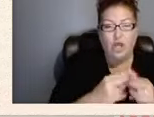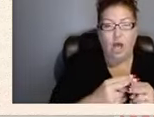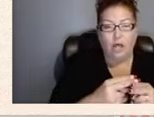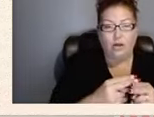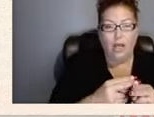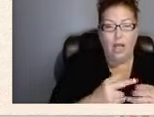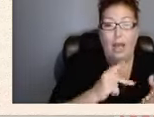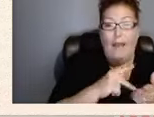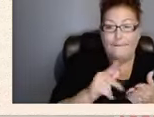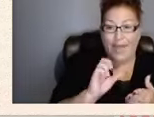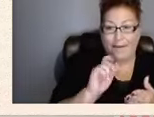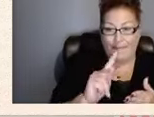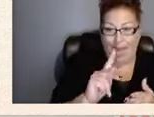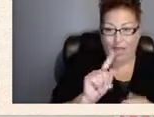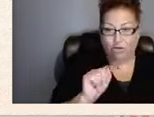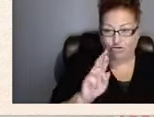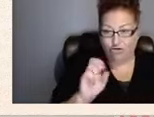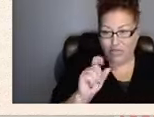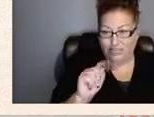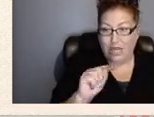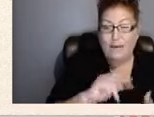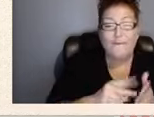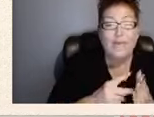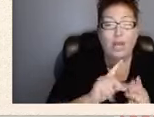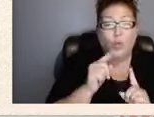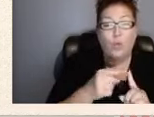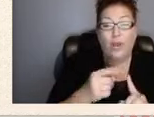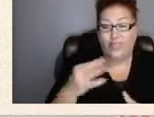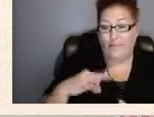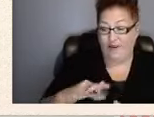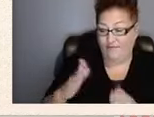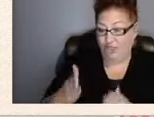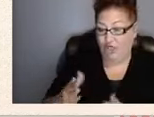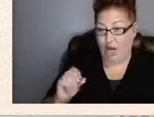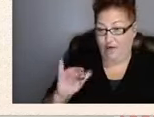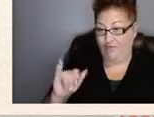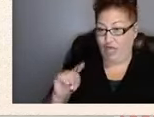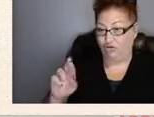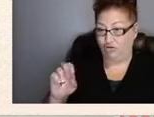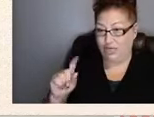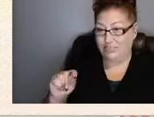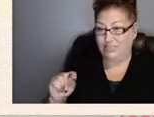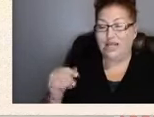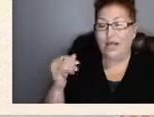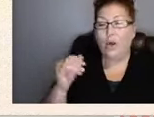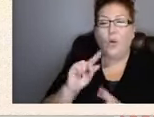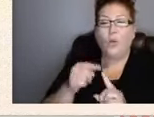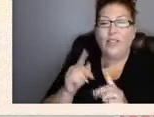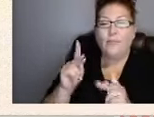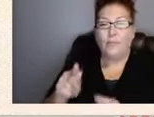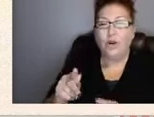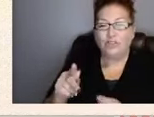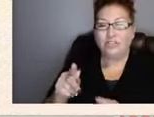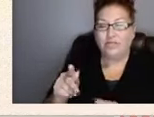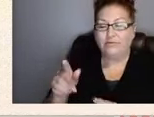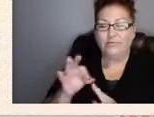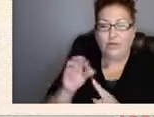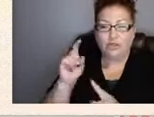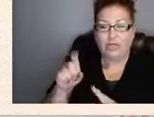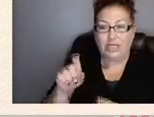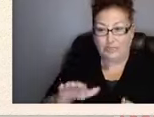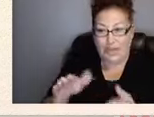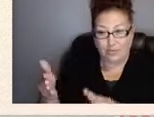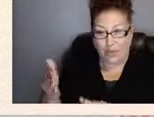trust, meaning that when the beneficiary of the trust, so when the individual with special needs passes away, if there's